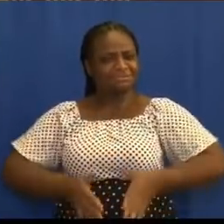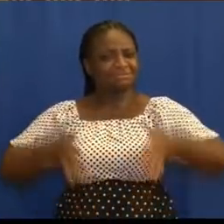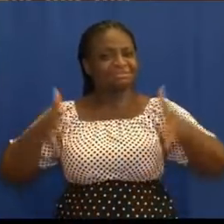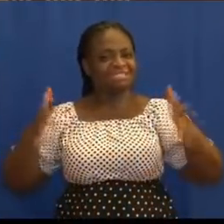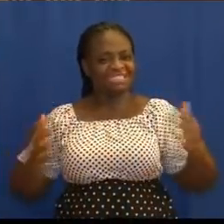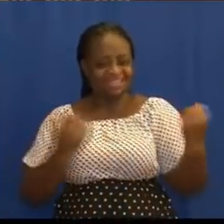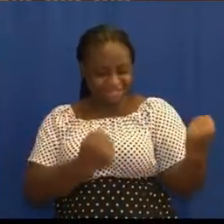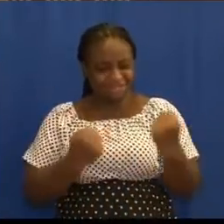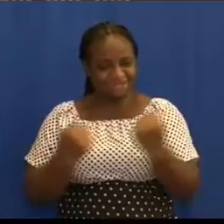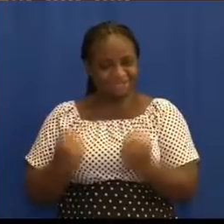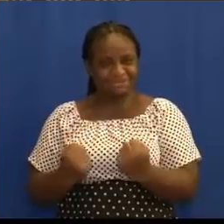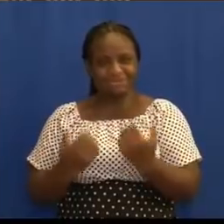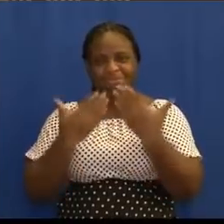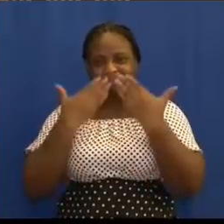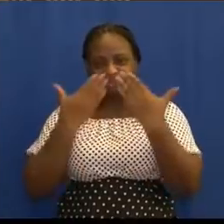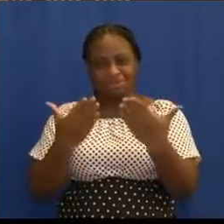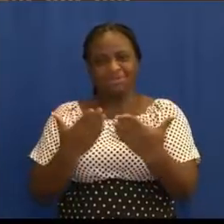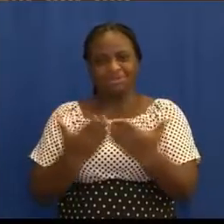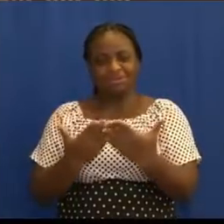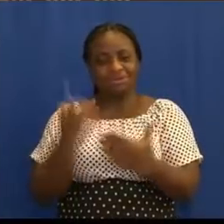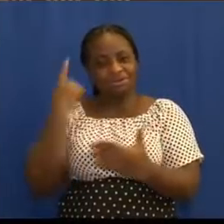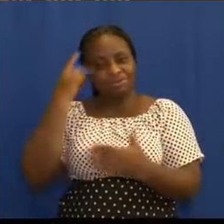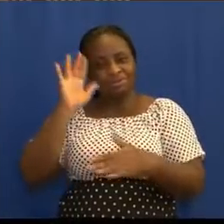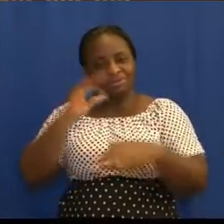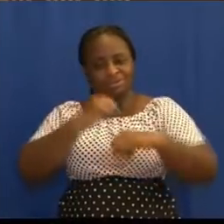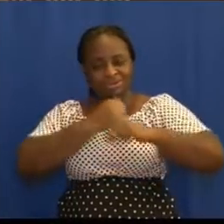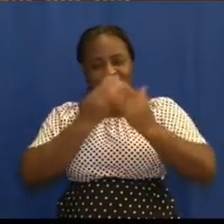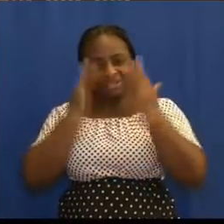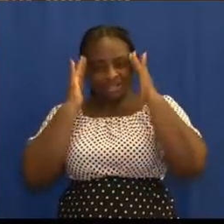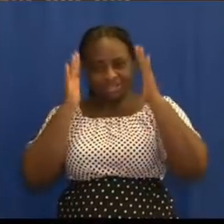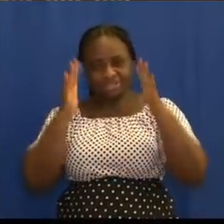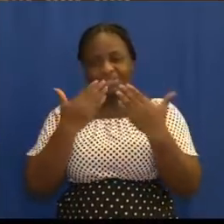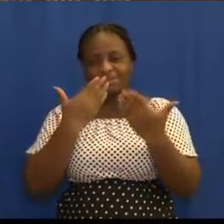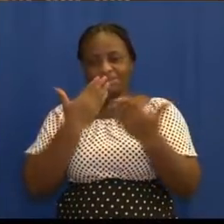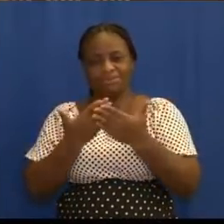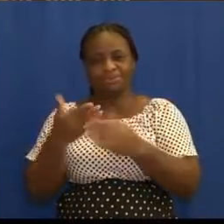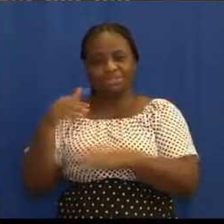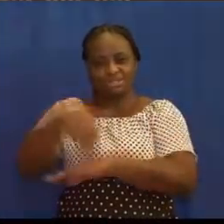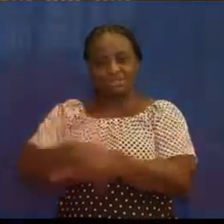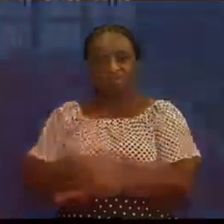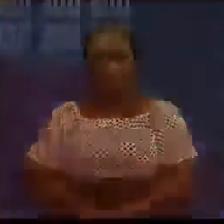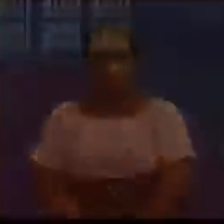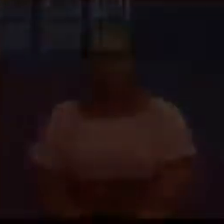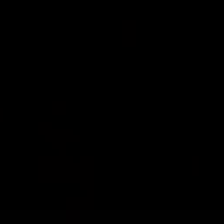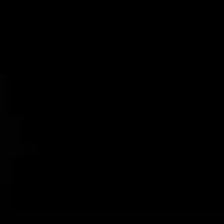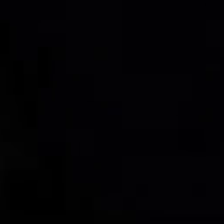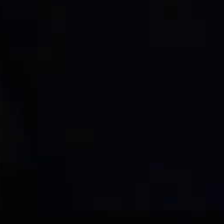great and strong. I thank you for your attention and good night.